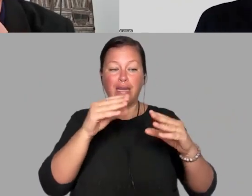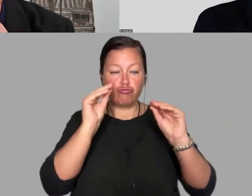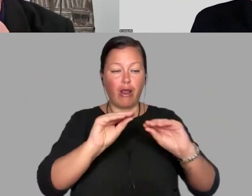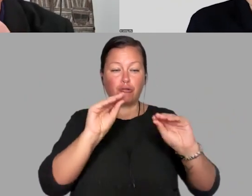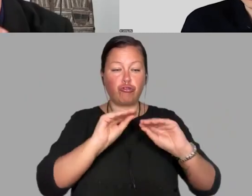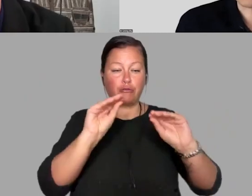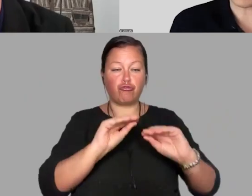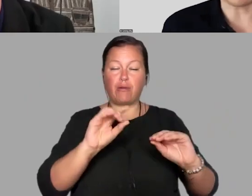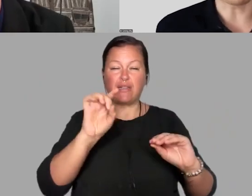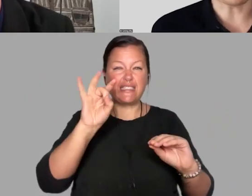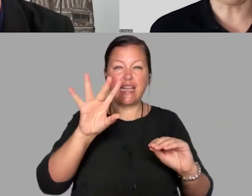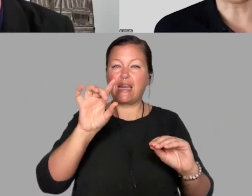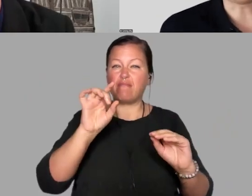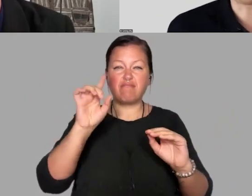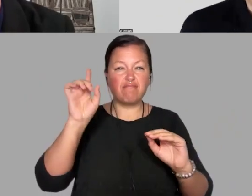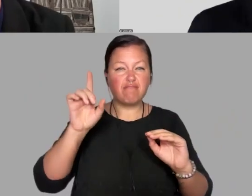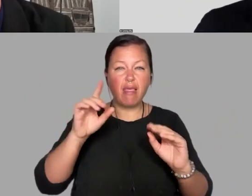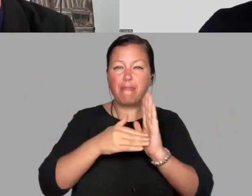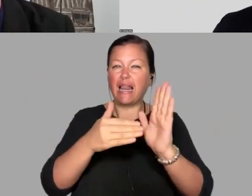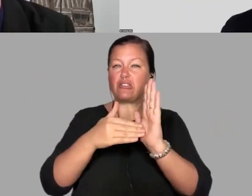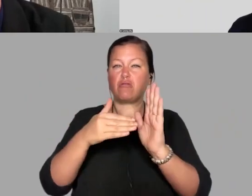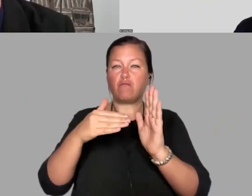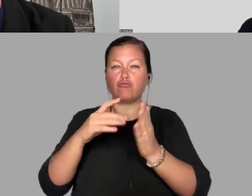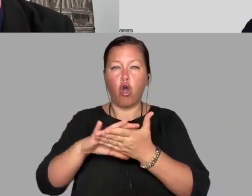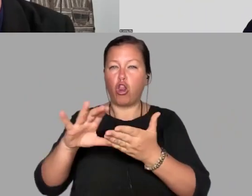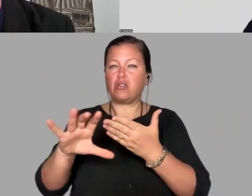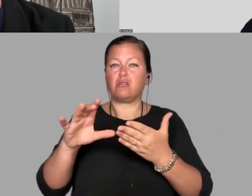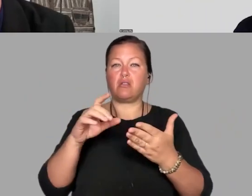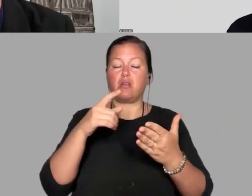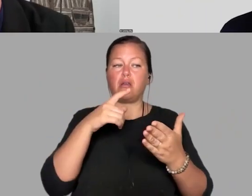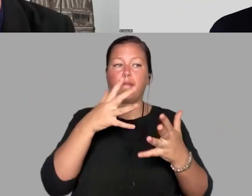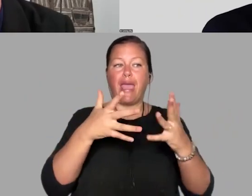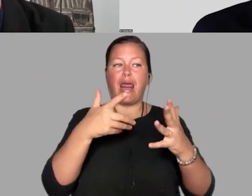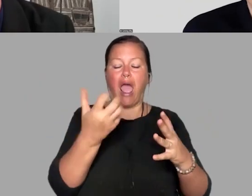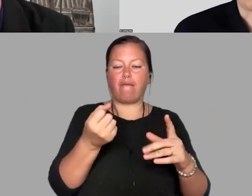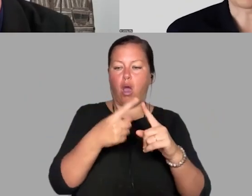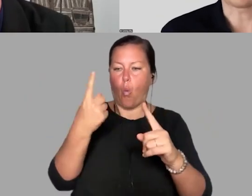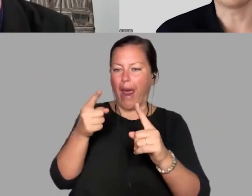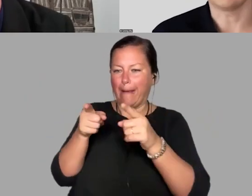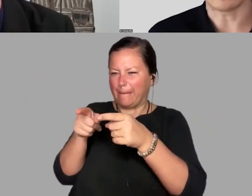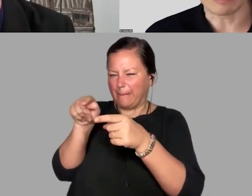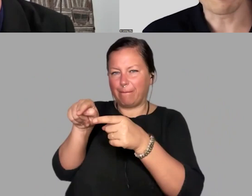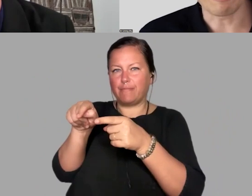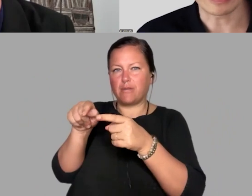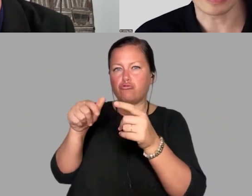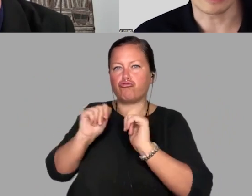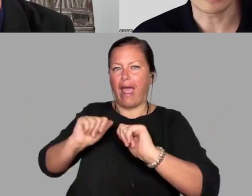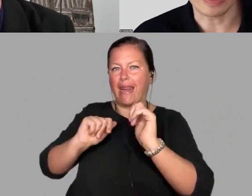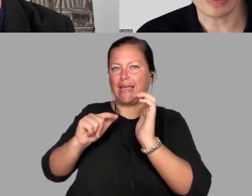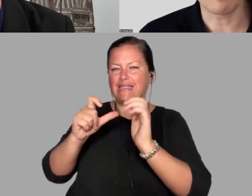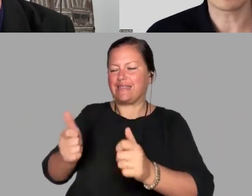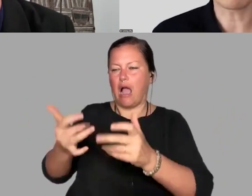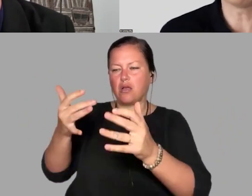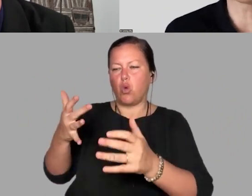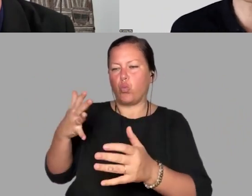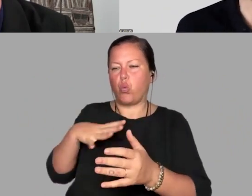and if in operation you say there's one piece of training data over there, we want to unlearn from it. It's